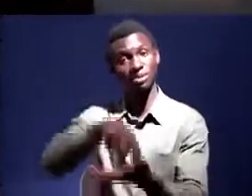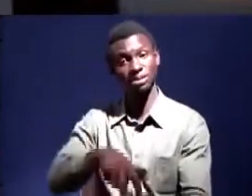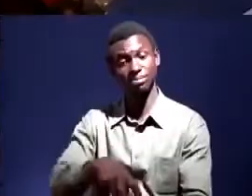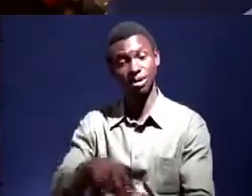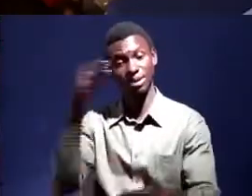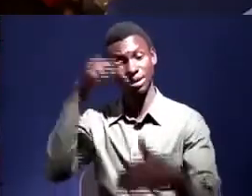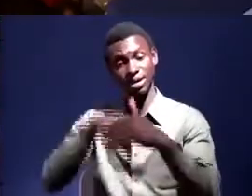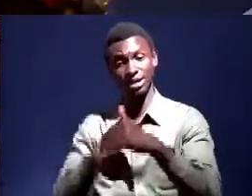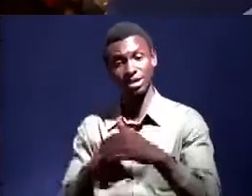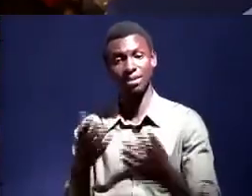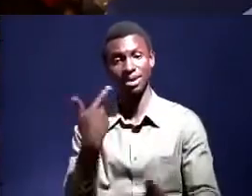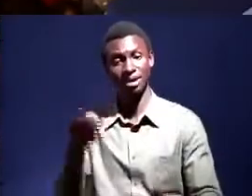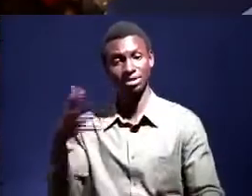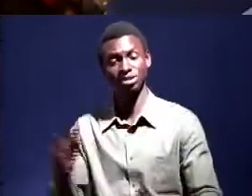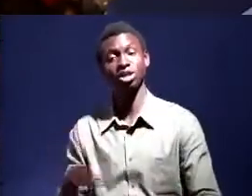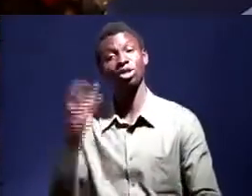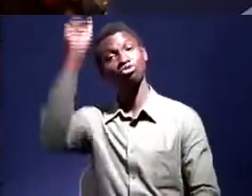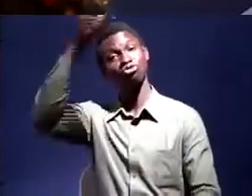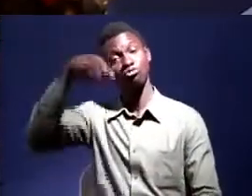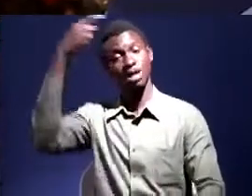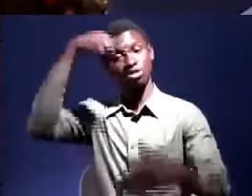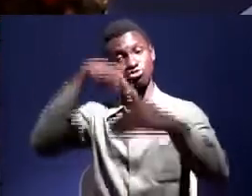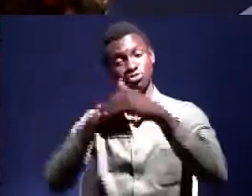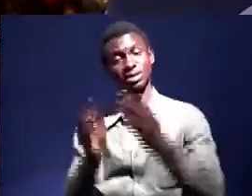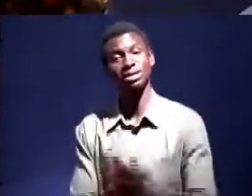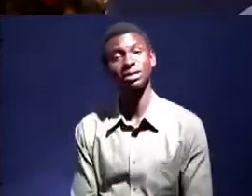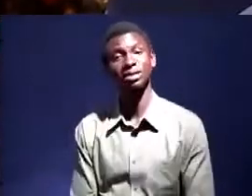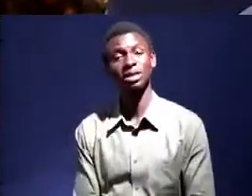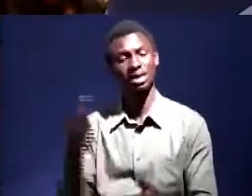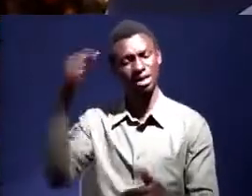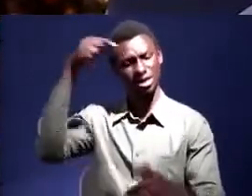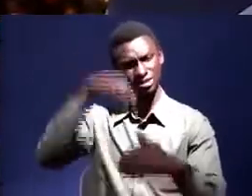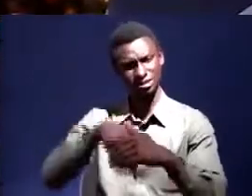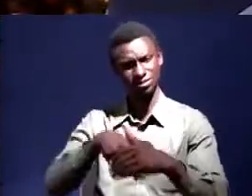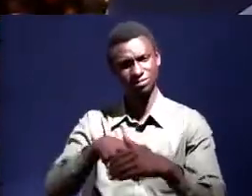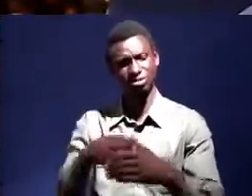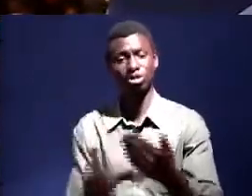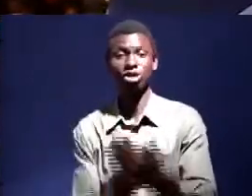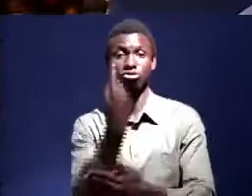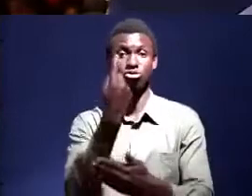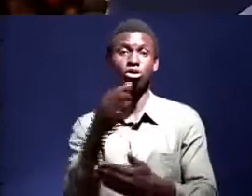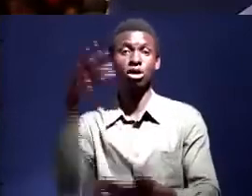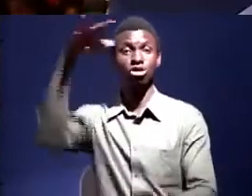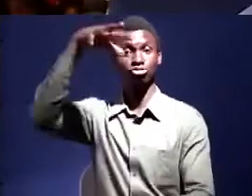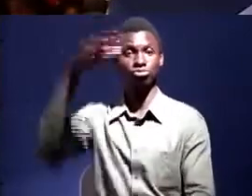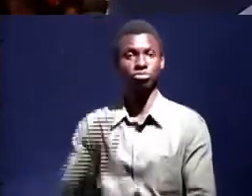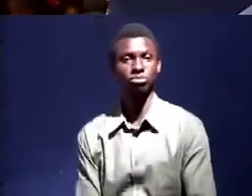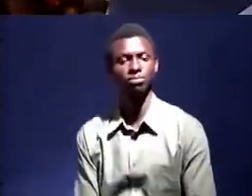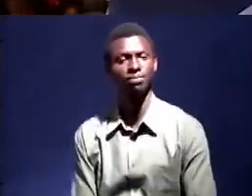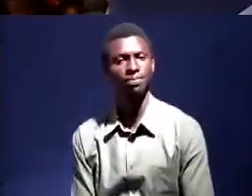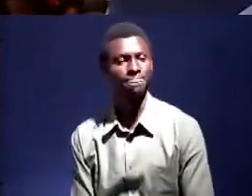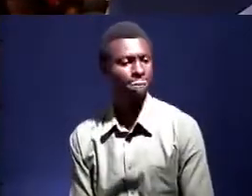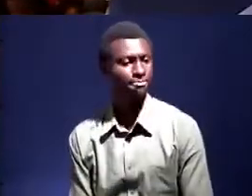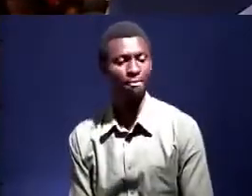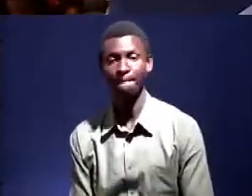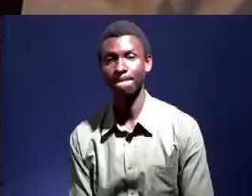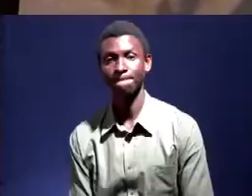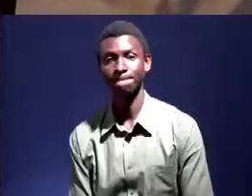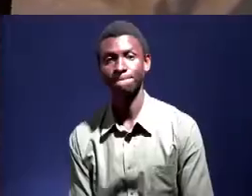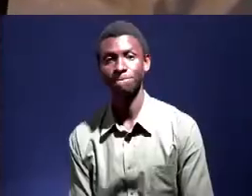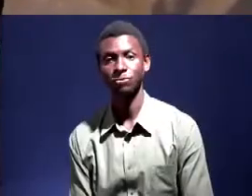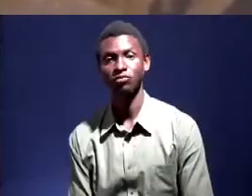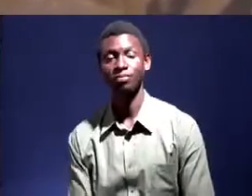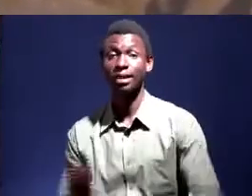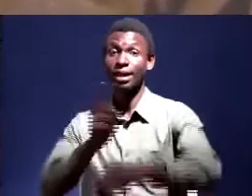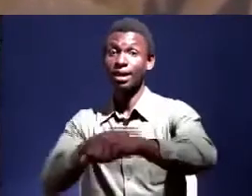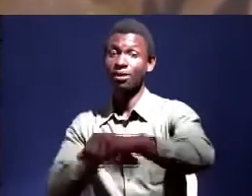went under the water, na kukubali kuingia ndani ya maji, and came up, na kutoka juu, and when hundreds and thousands watched, na